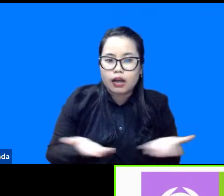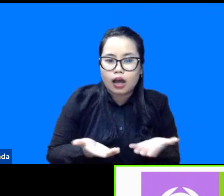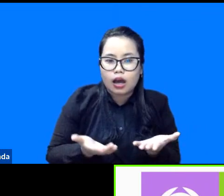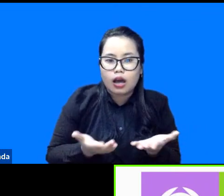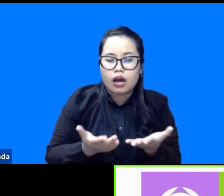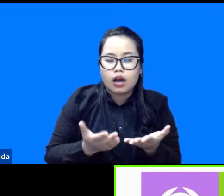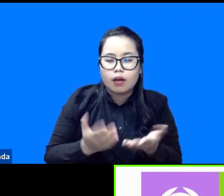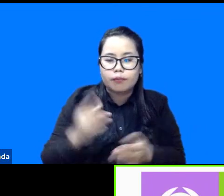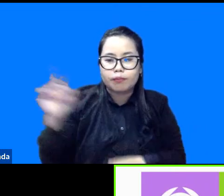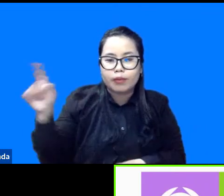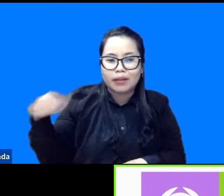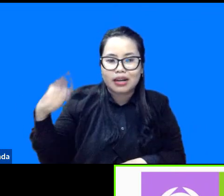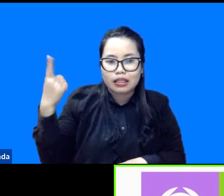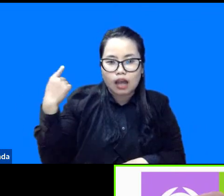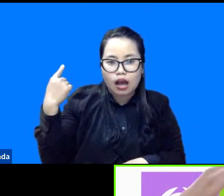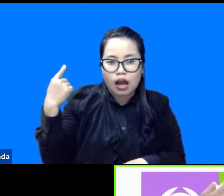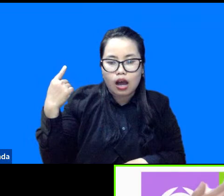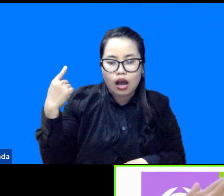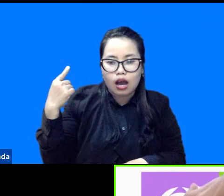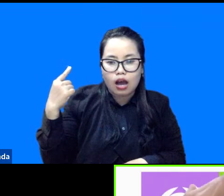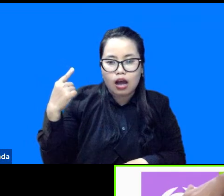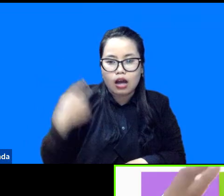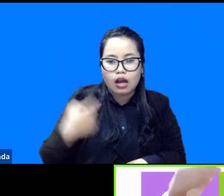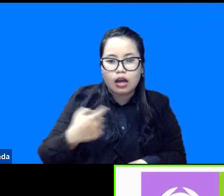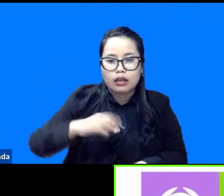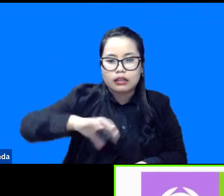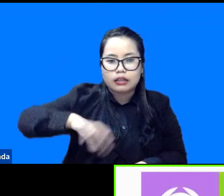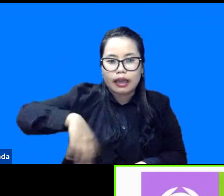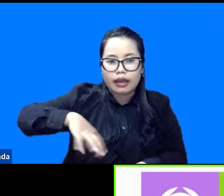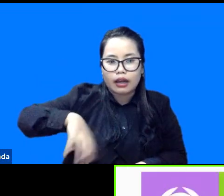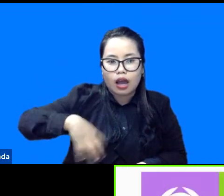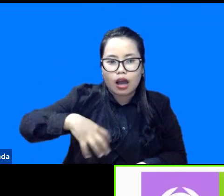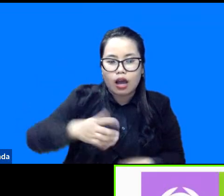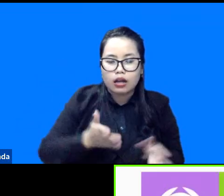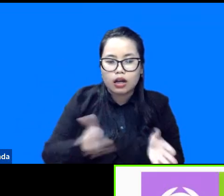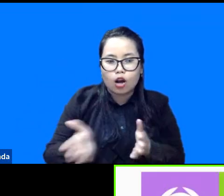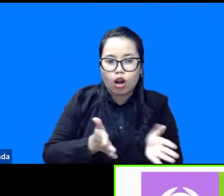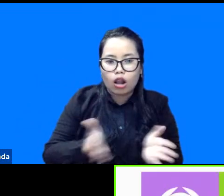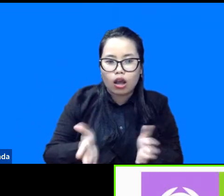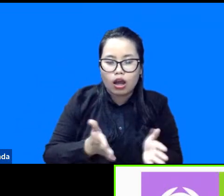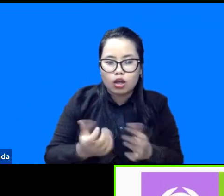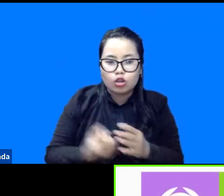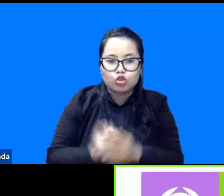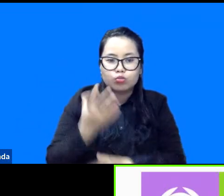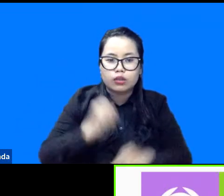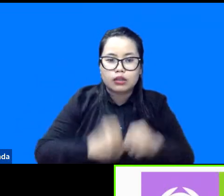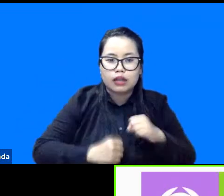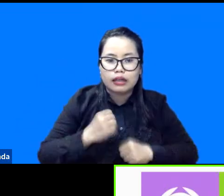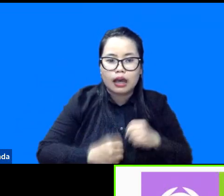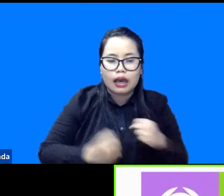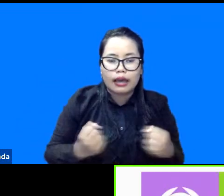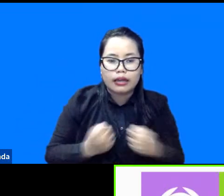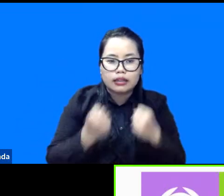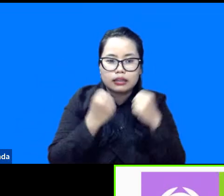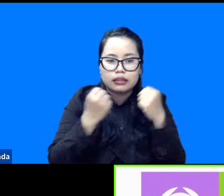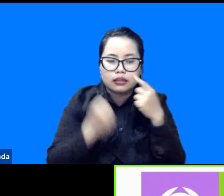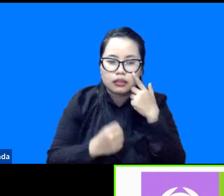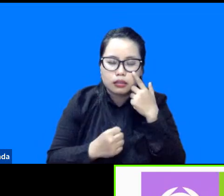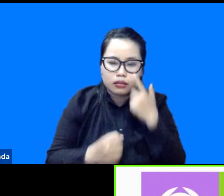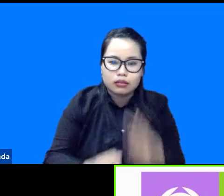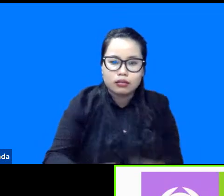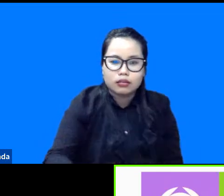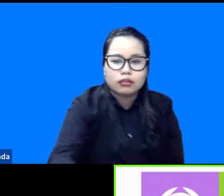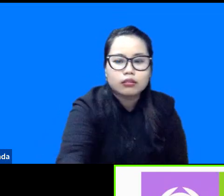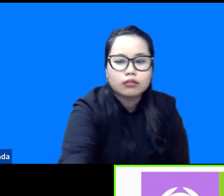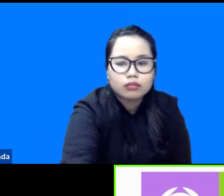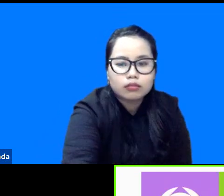better. As we know that maybe some of the participants already know about the EITI,